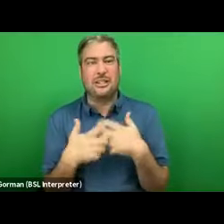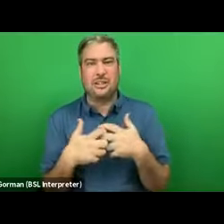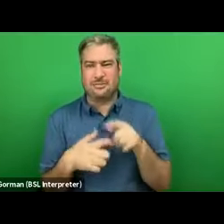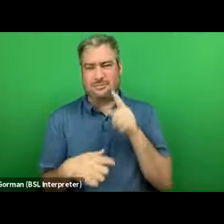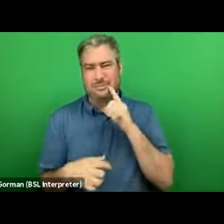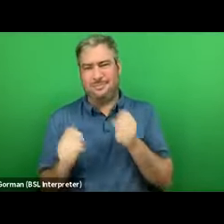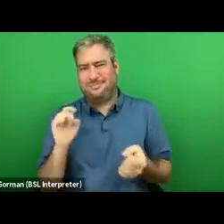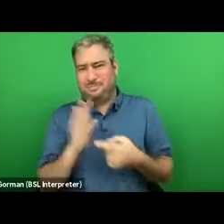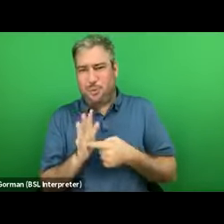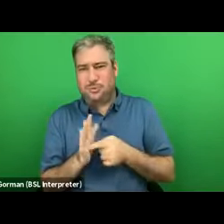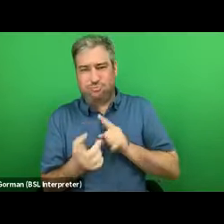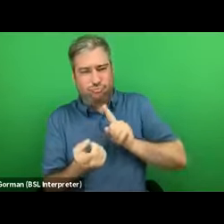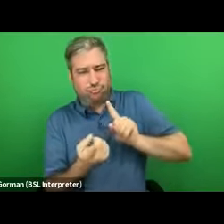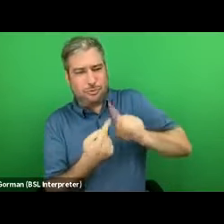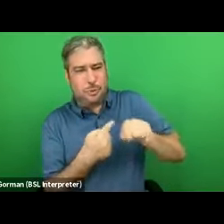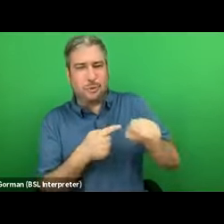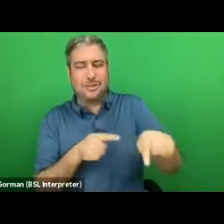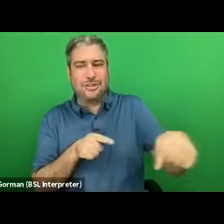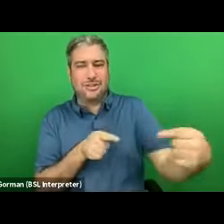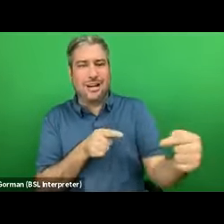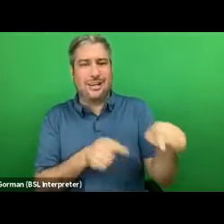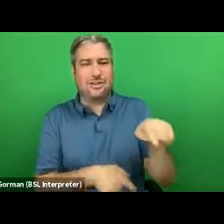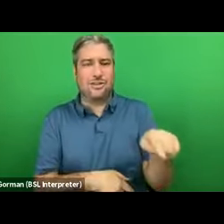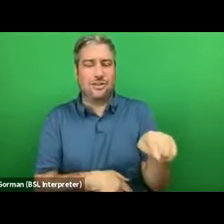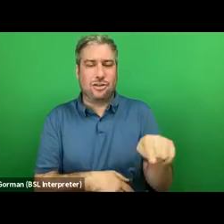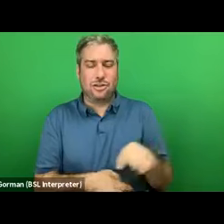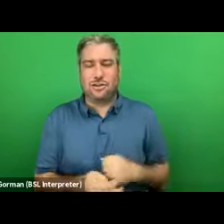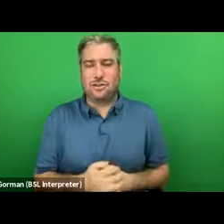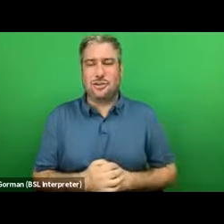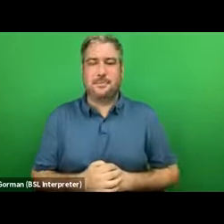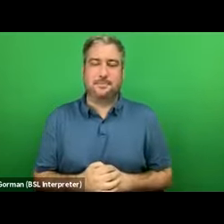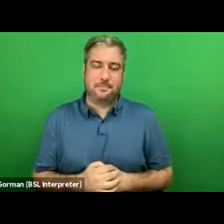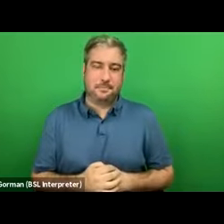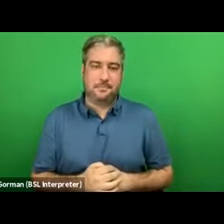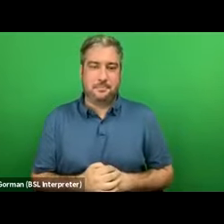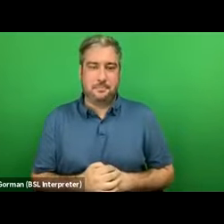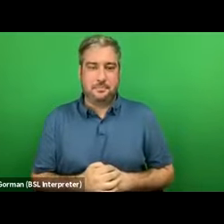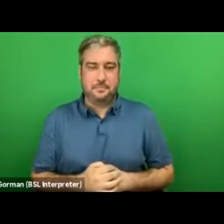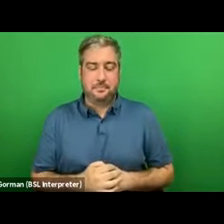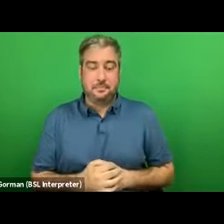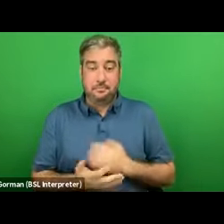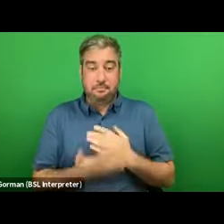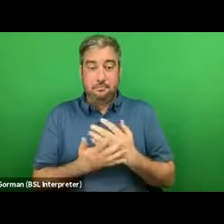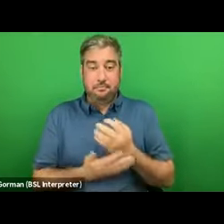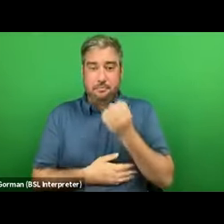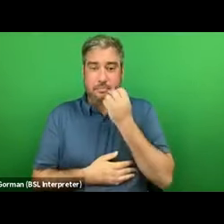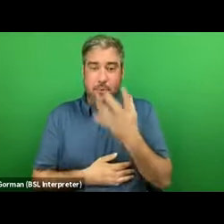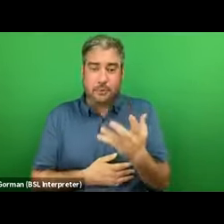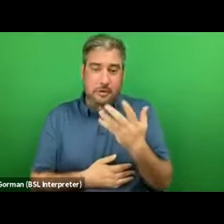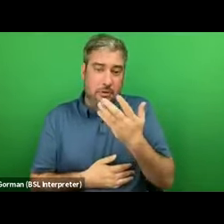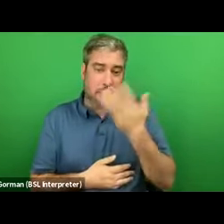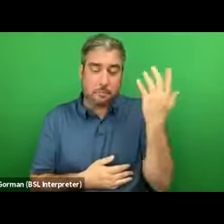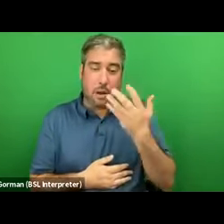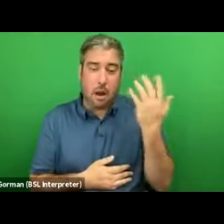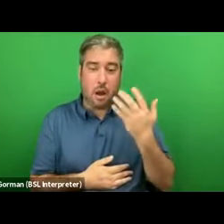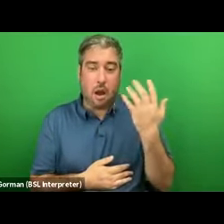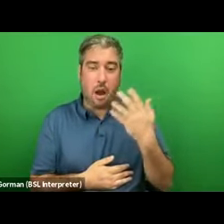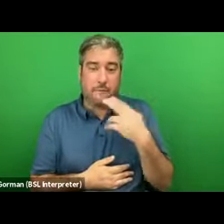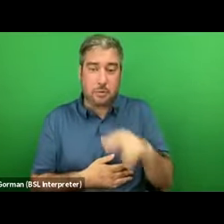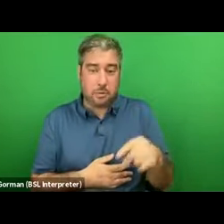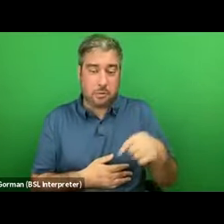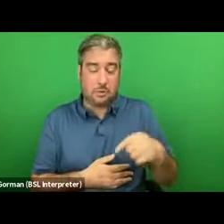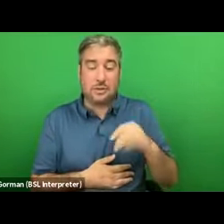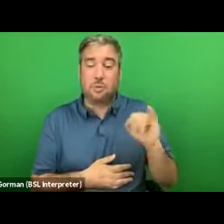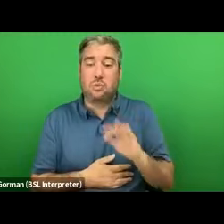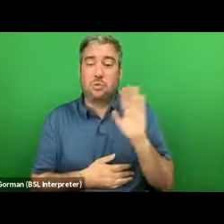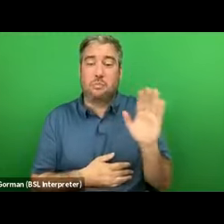know, it's a beautiful summer afternoon here in Johannesburg, even with the thunderstorms, and I would really have loved to be in